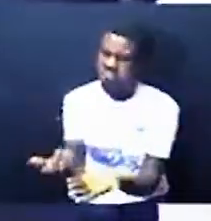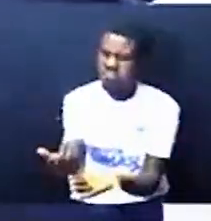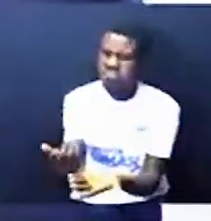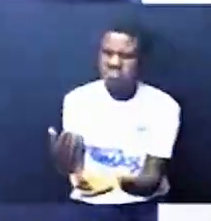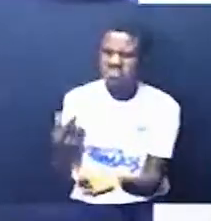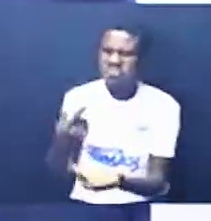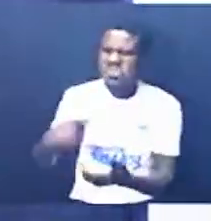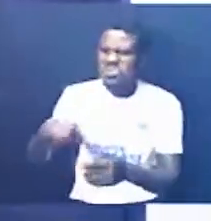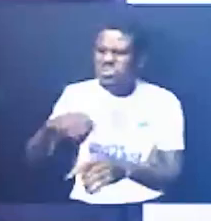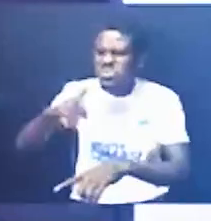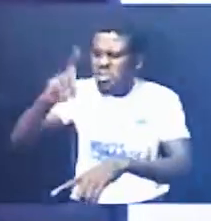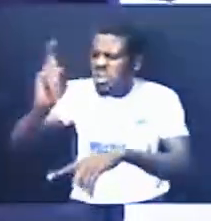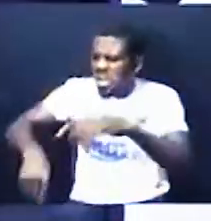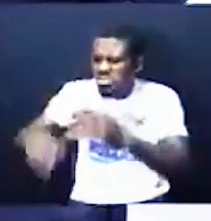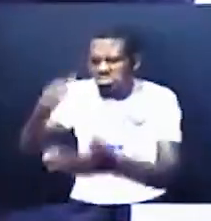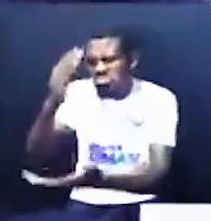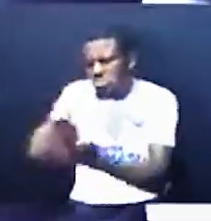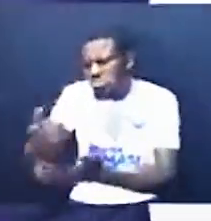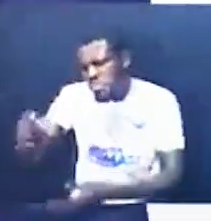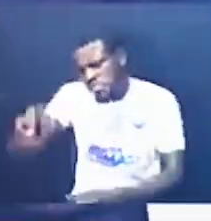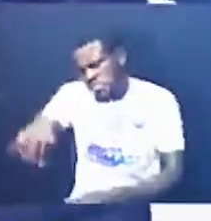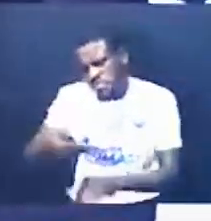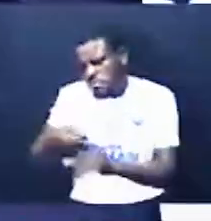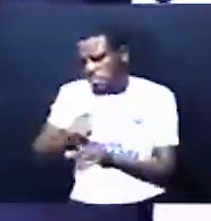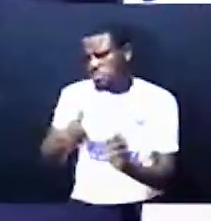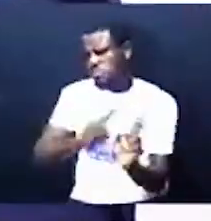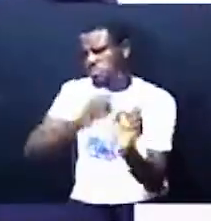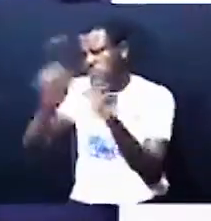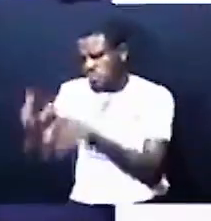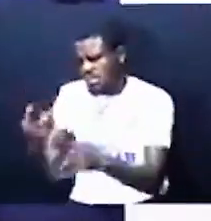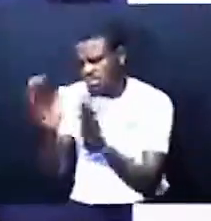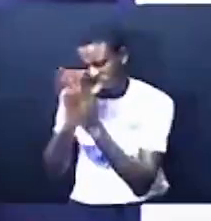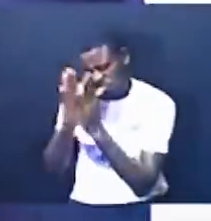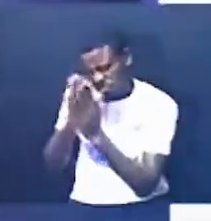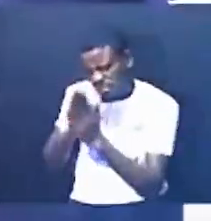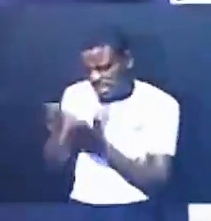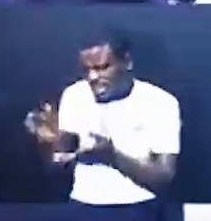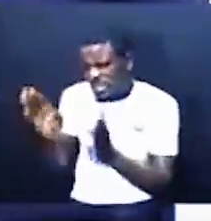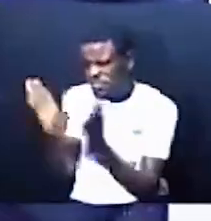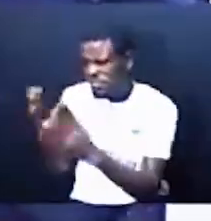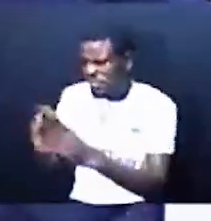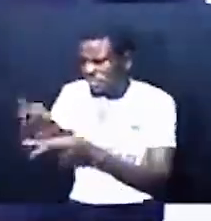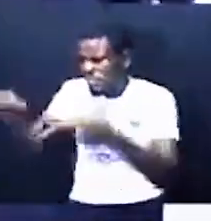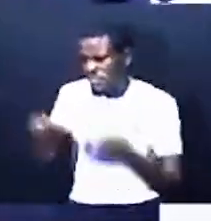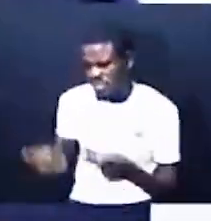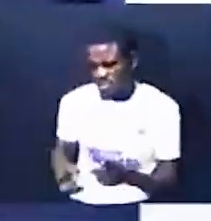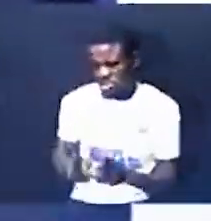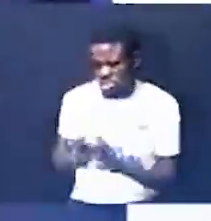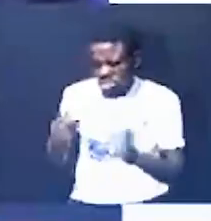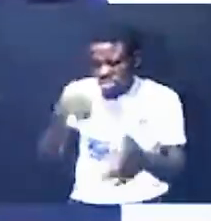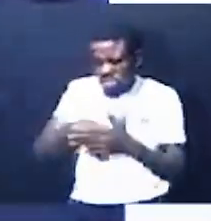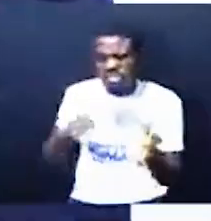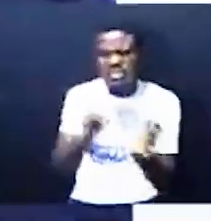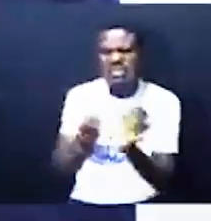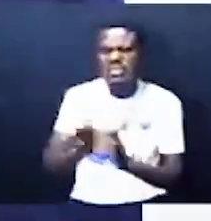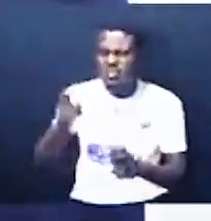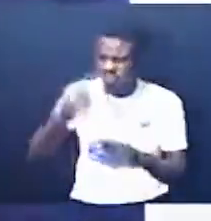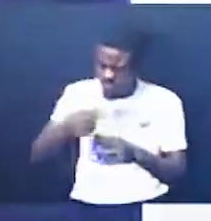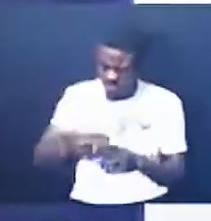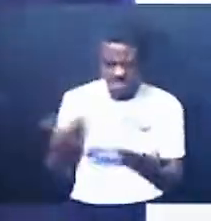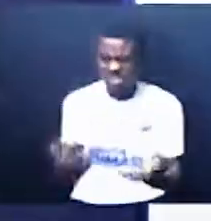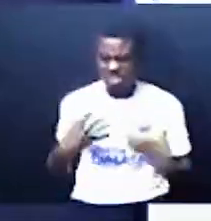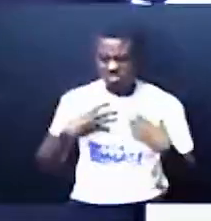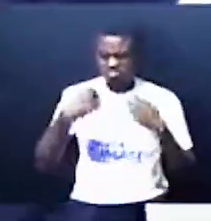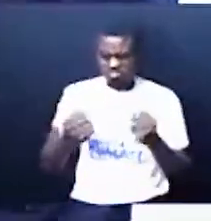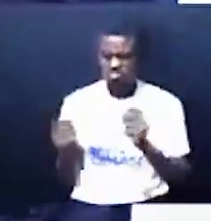them from going to prayer camps. So in the name of Jesus, may healing come to you